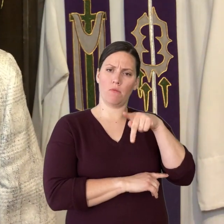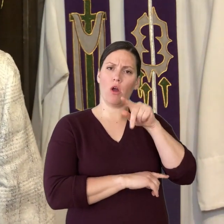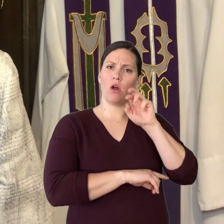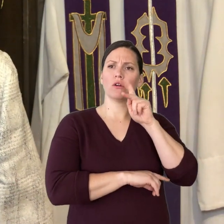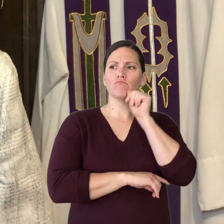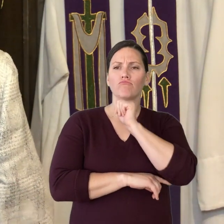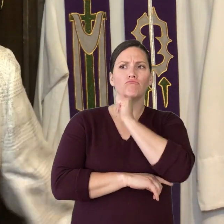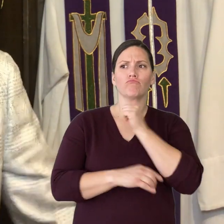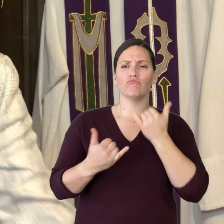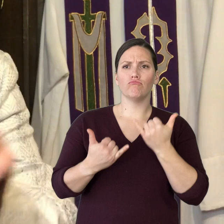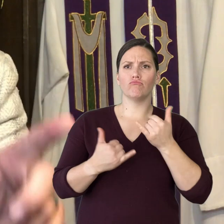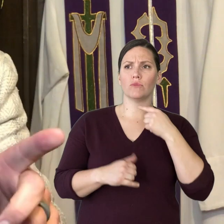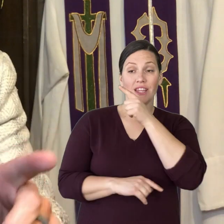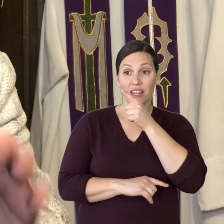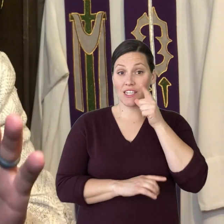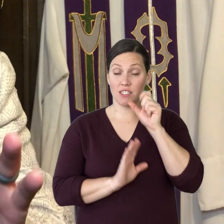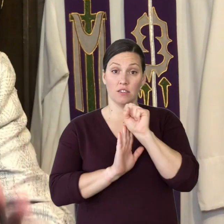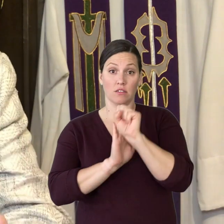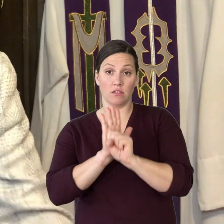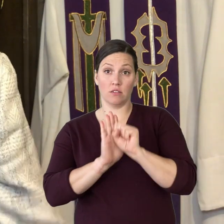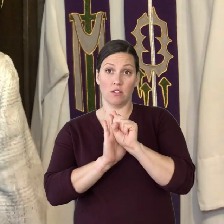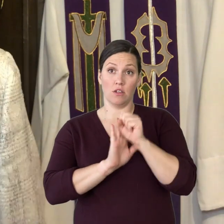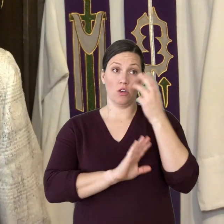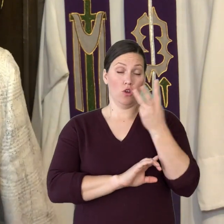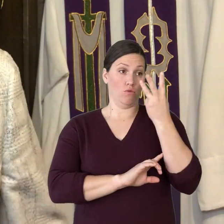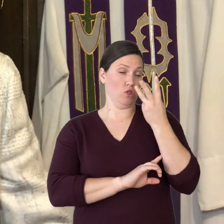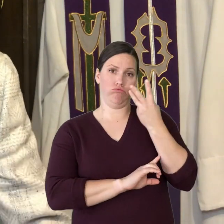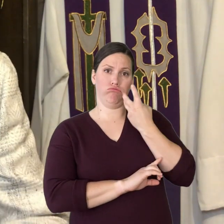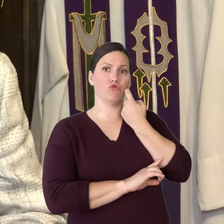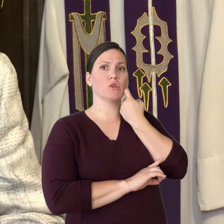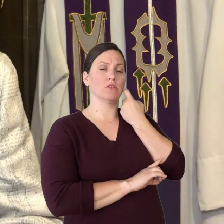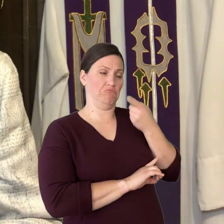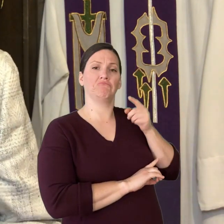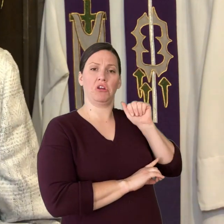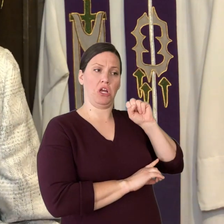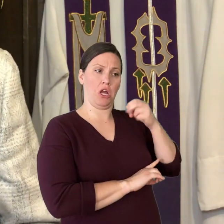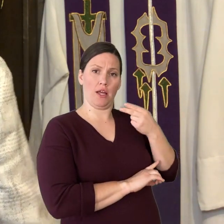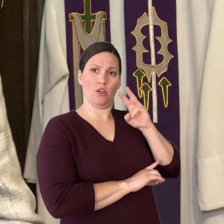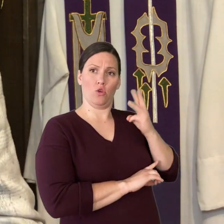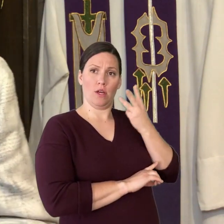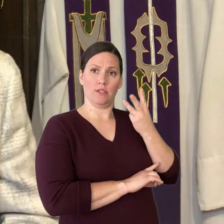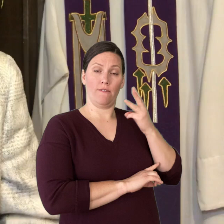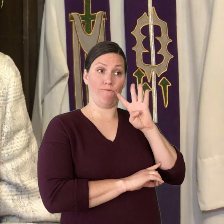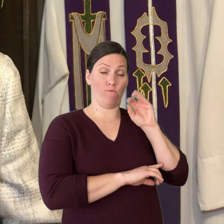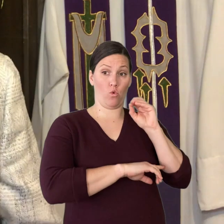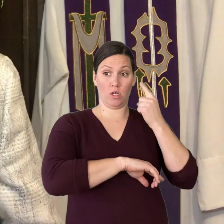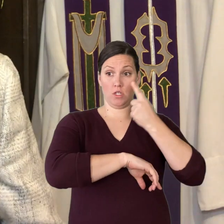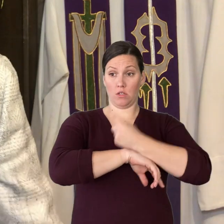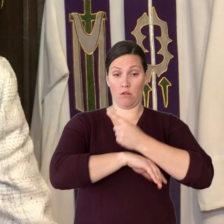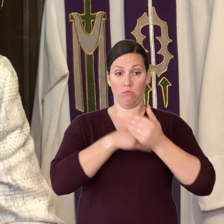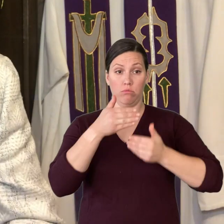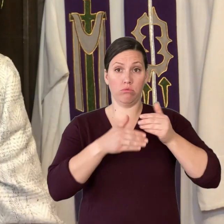Lenten season. On Wednesday, it was Ash Wednesday, and our 40-day journey of Lent has